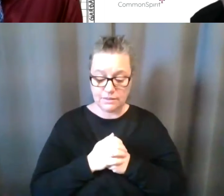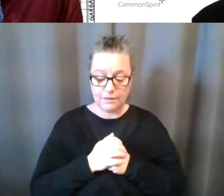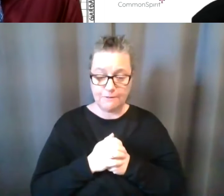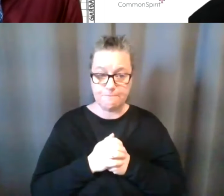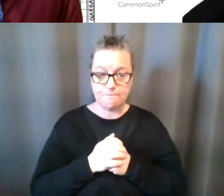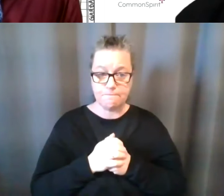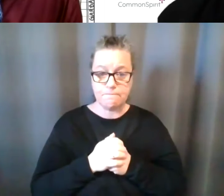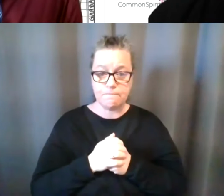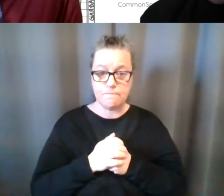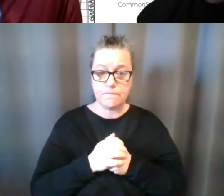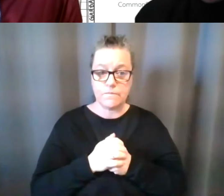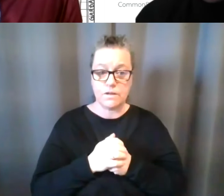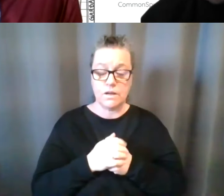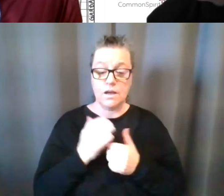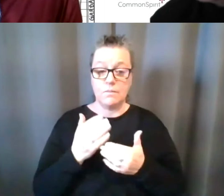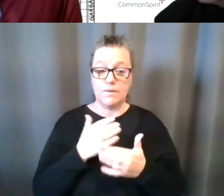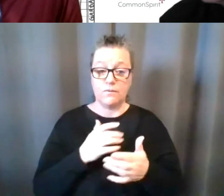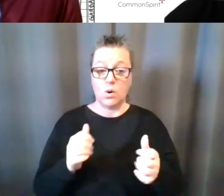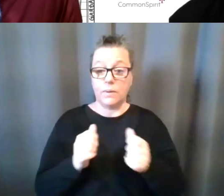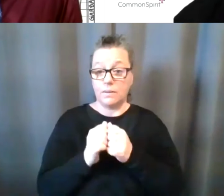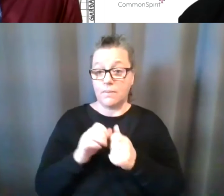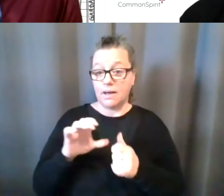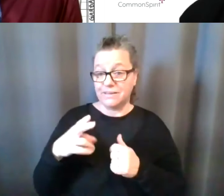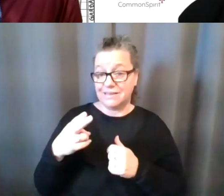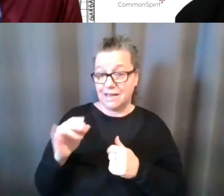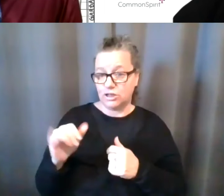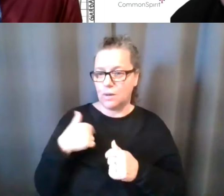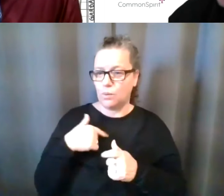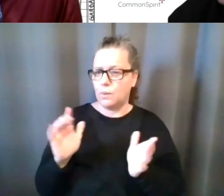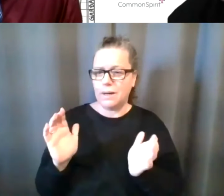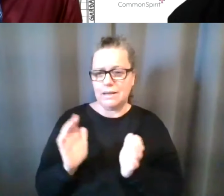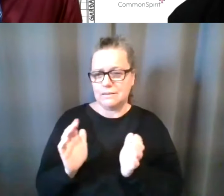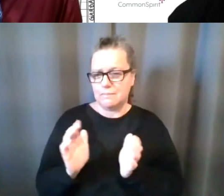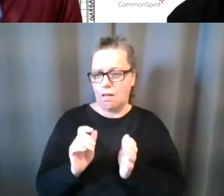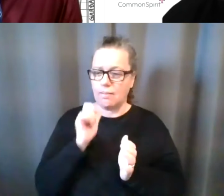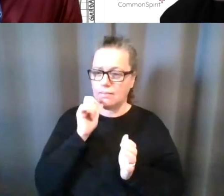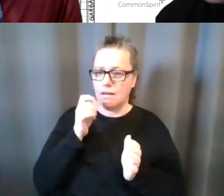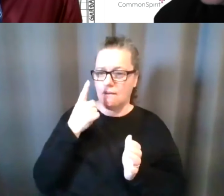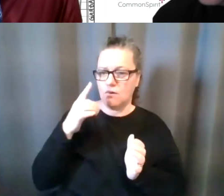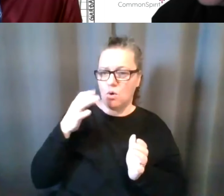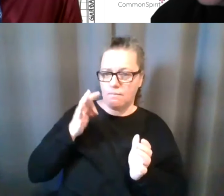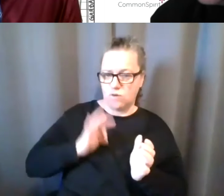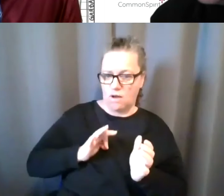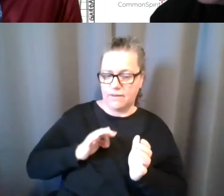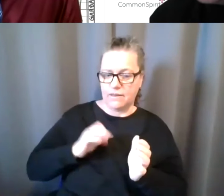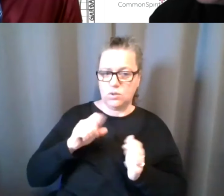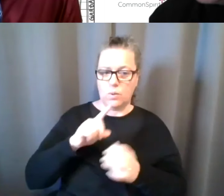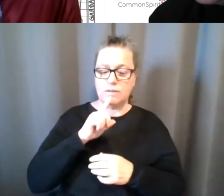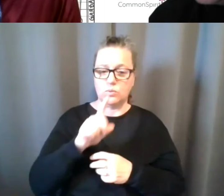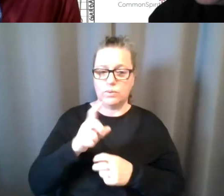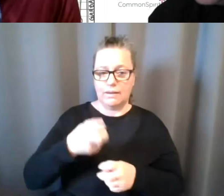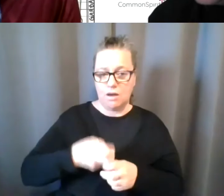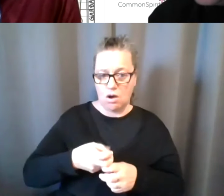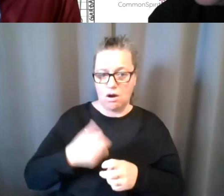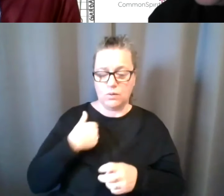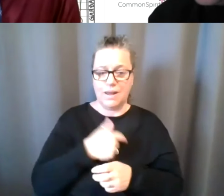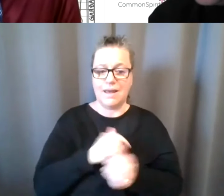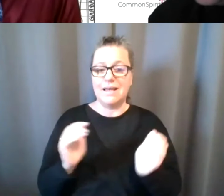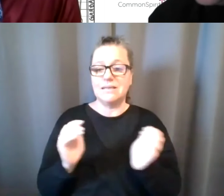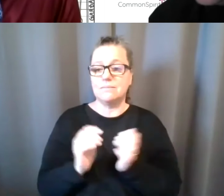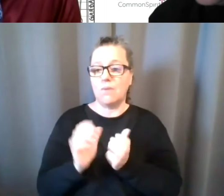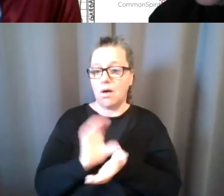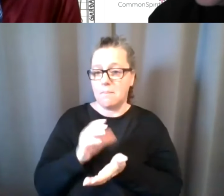before we combined with CHI, we were just a small not-for-profit. And so it was really hard. We have a very small amount